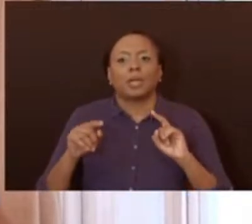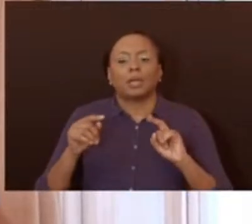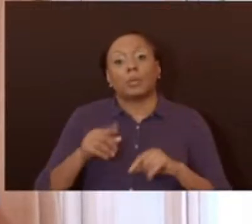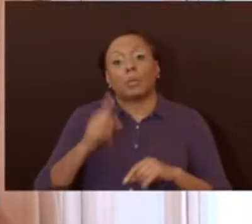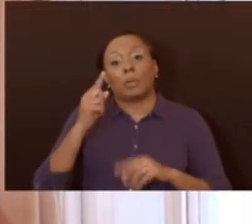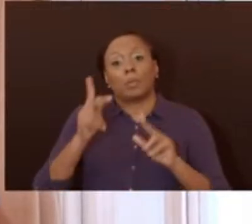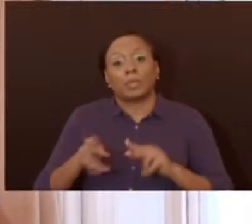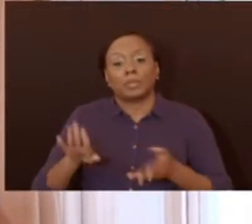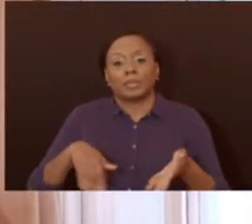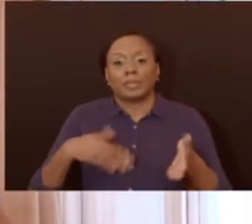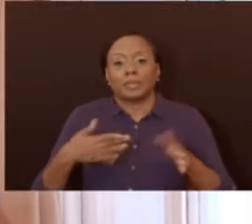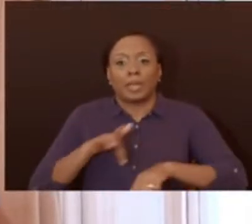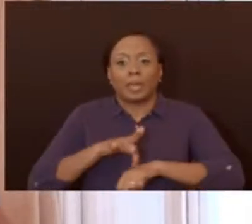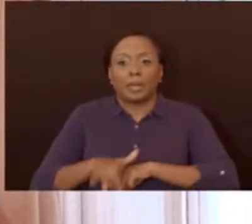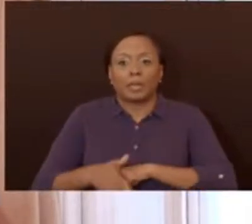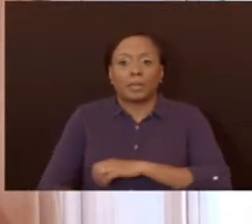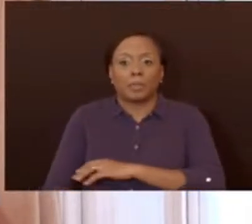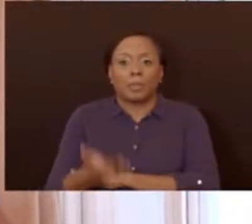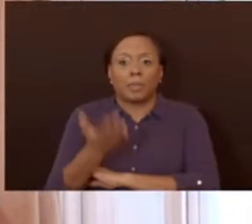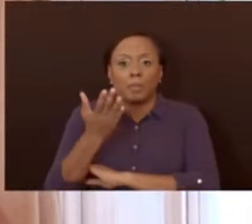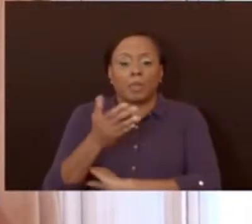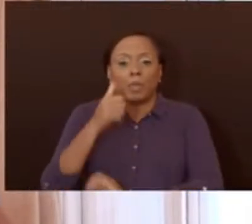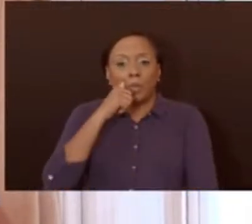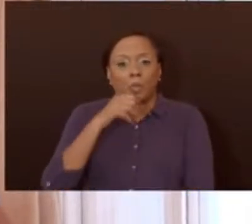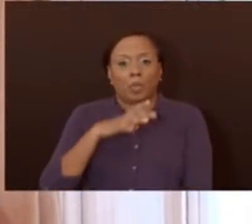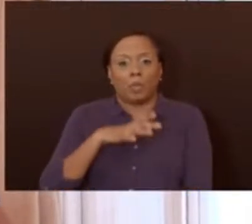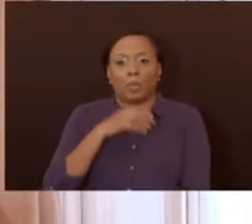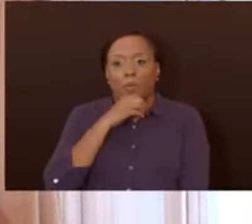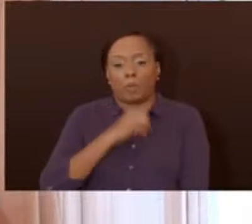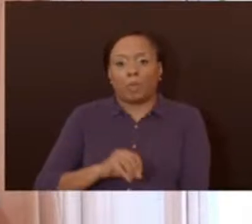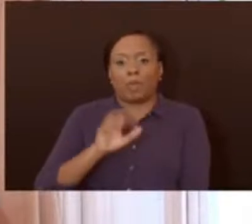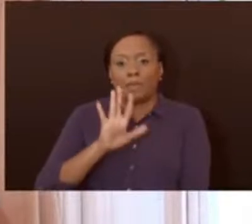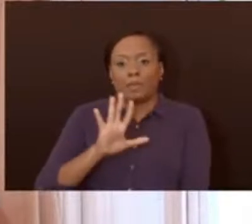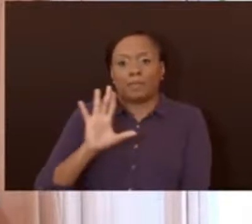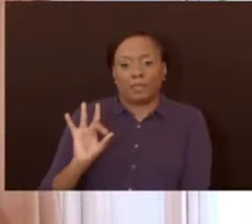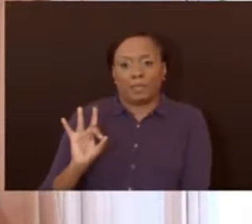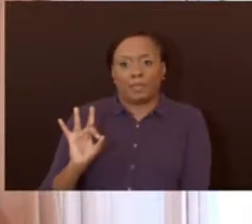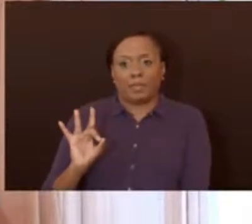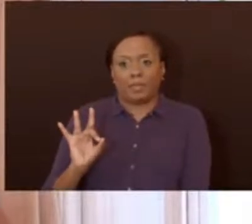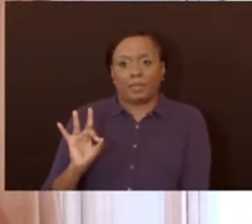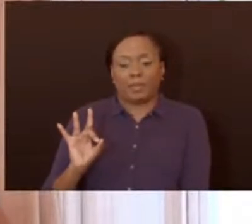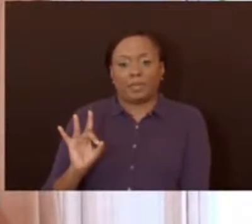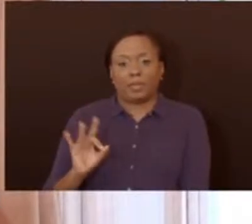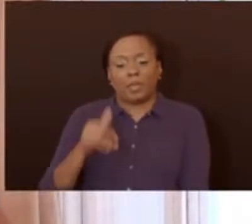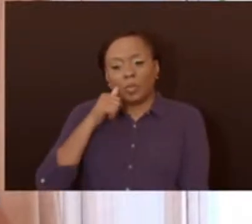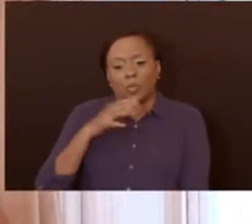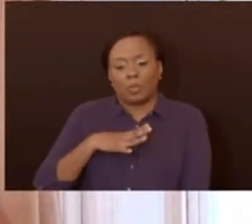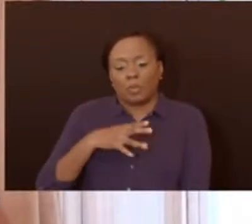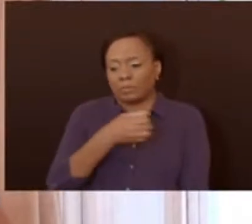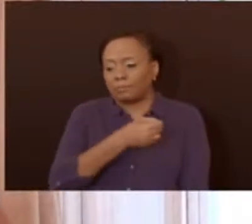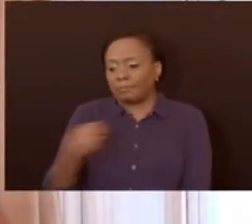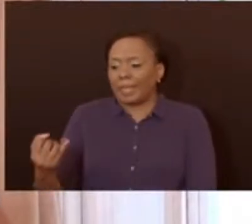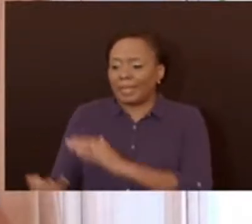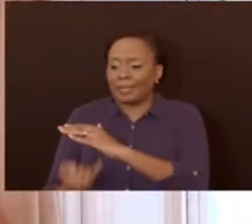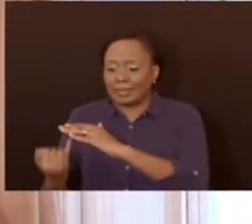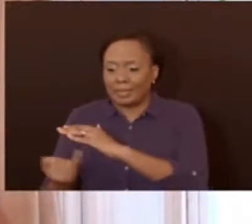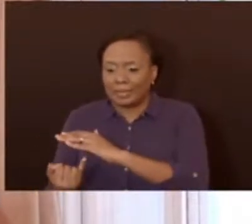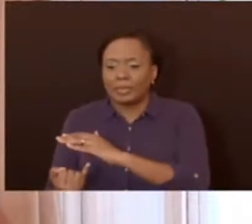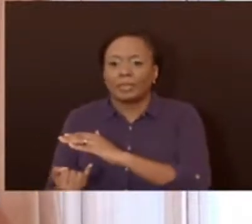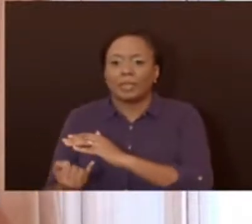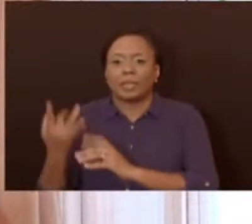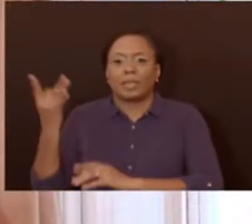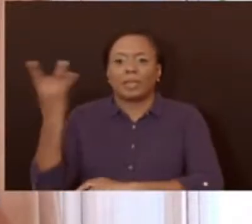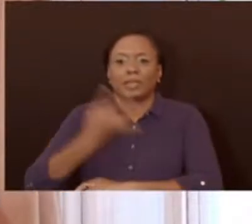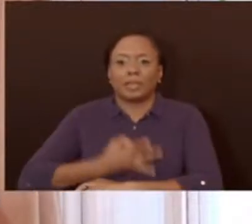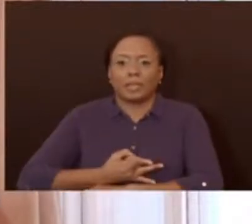of this morning of a 58-year-old lady who was in isolation for about 8 days. She had no